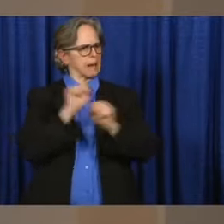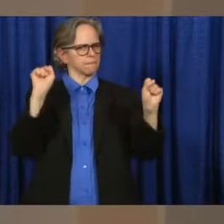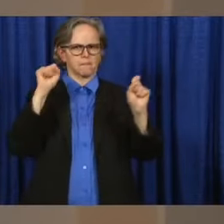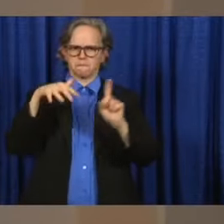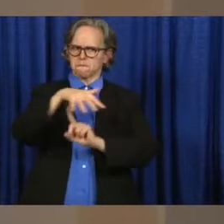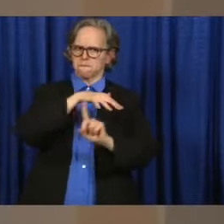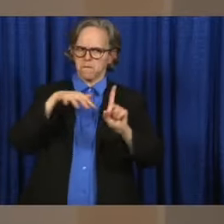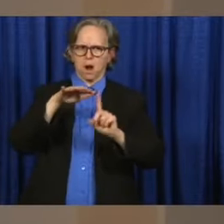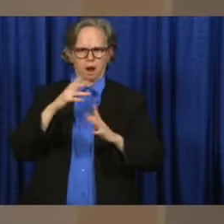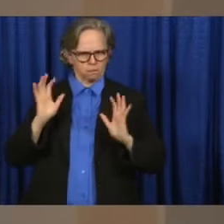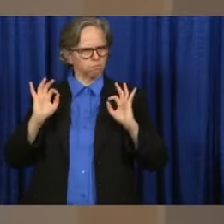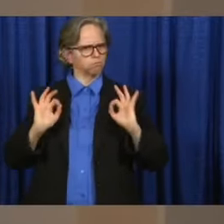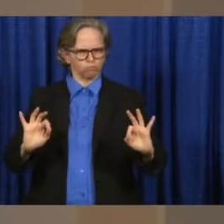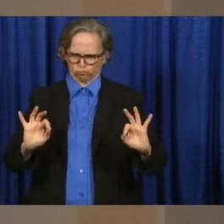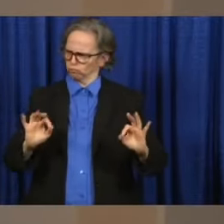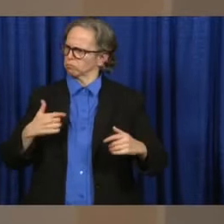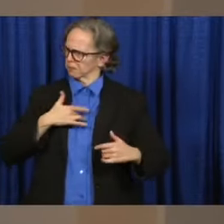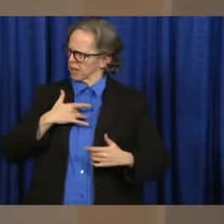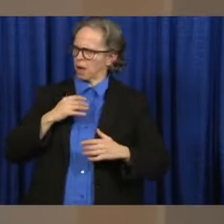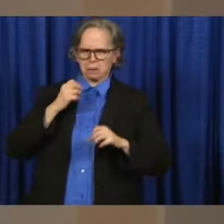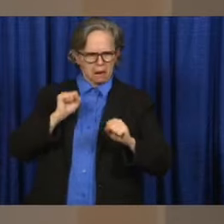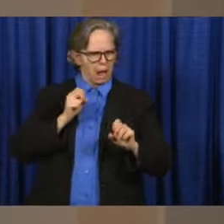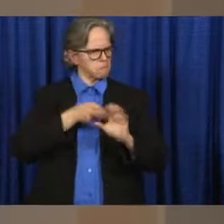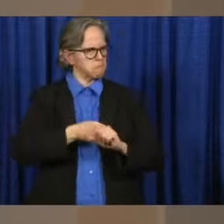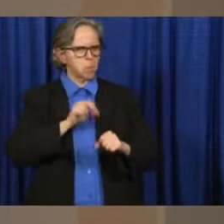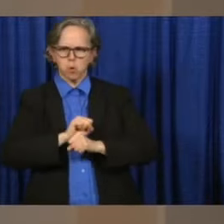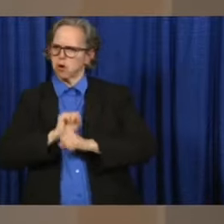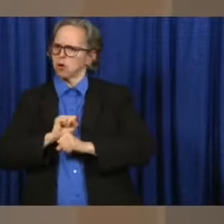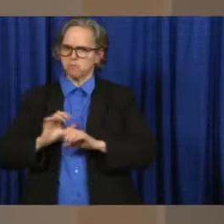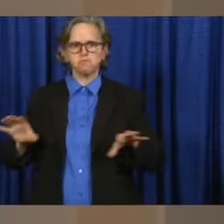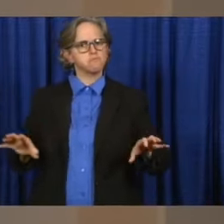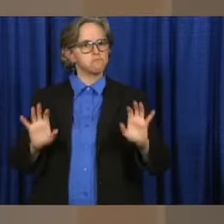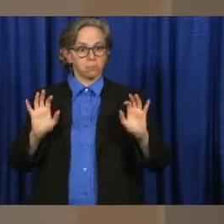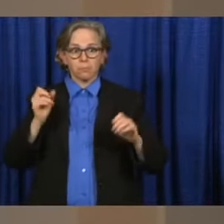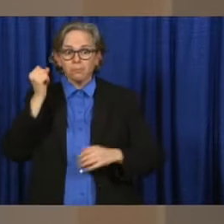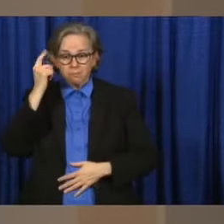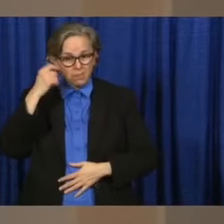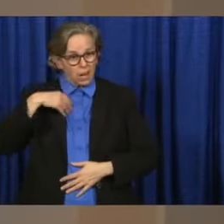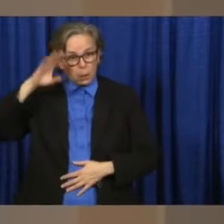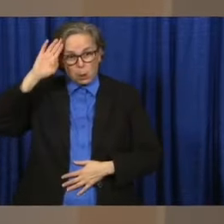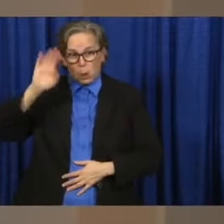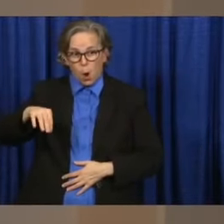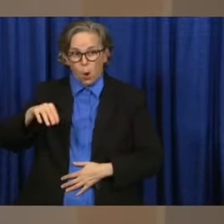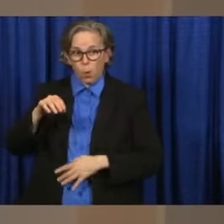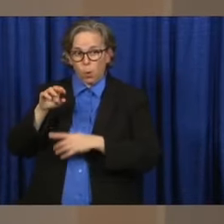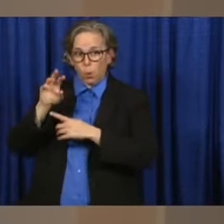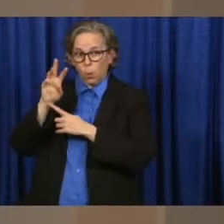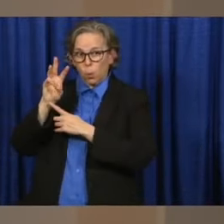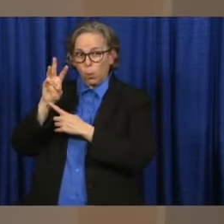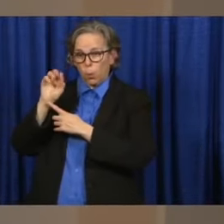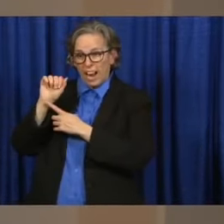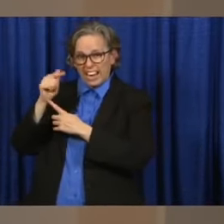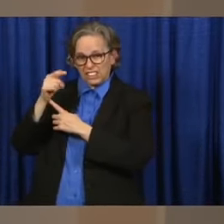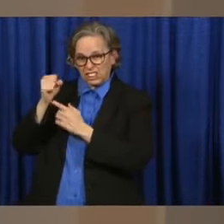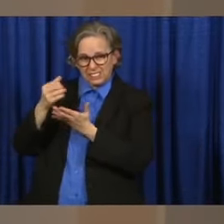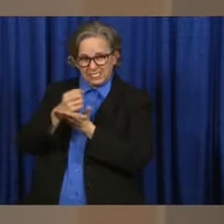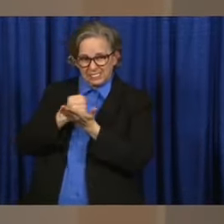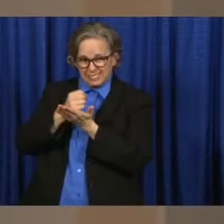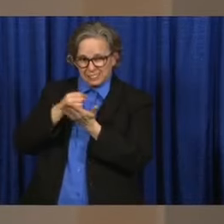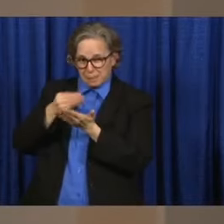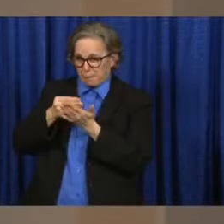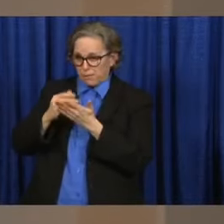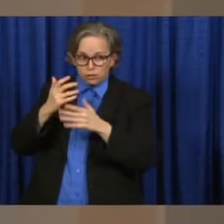in. We also recognize that the wage scale of the jobs that are being posted here and the skill level